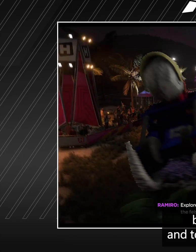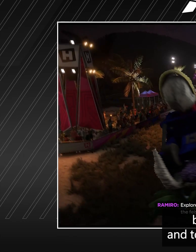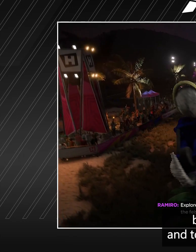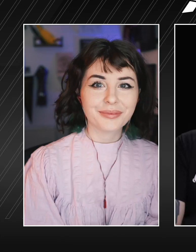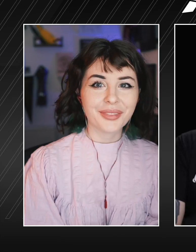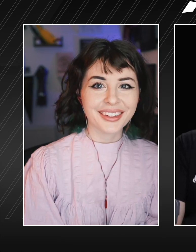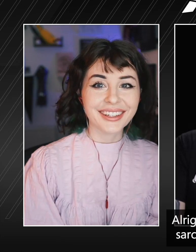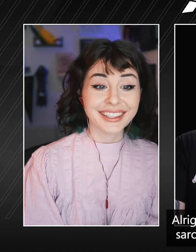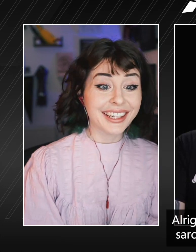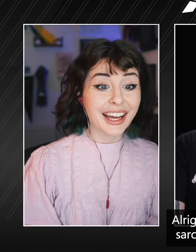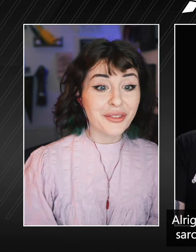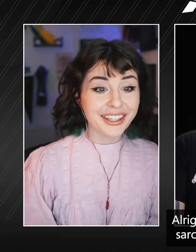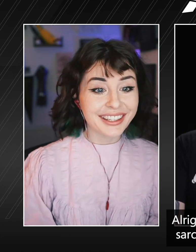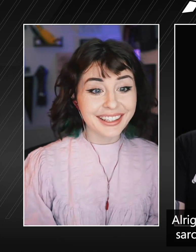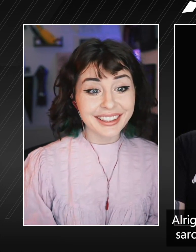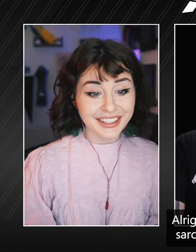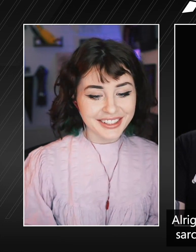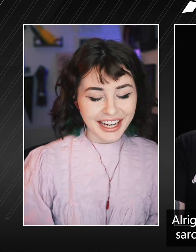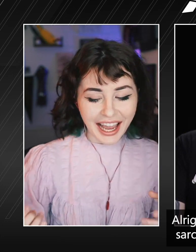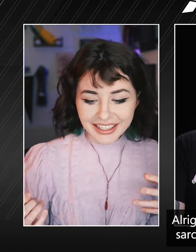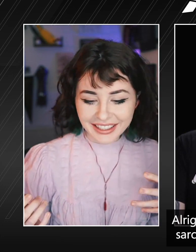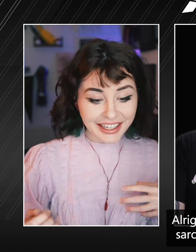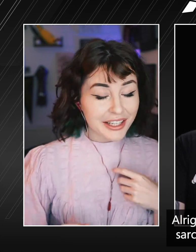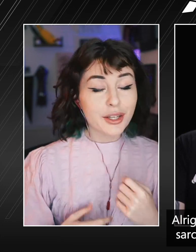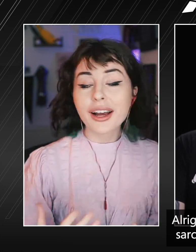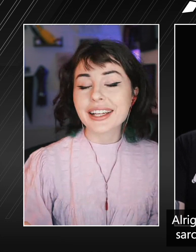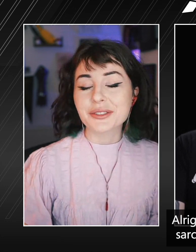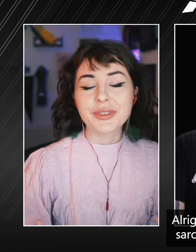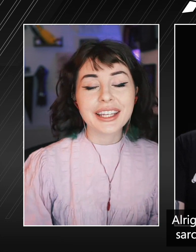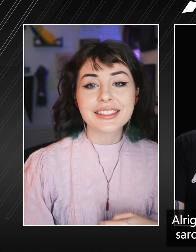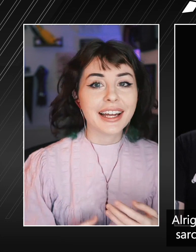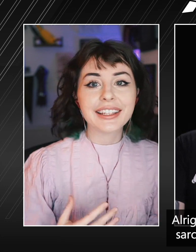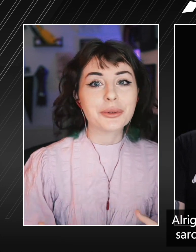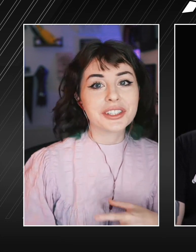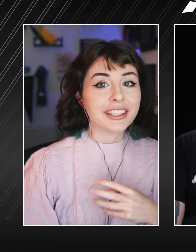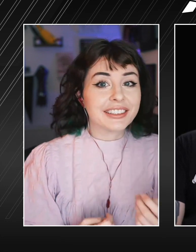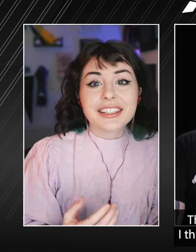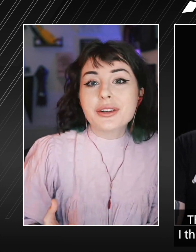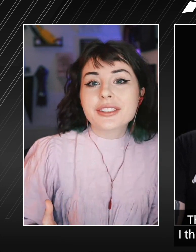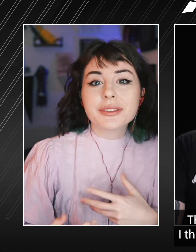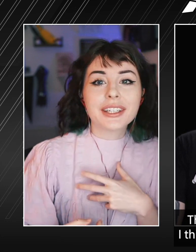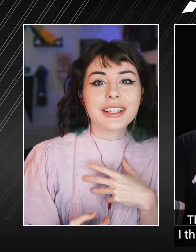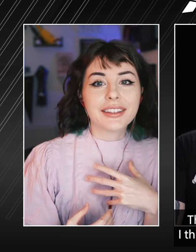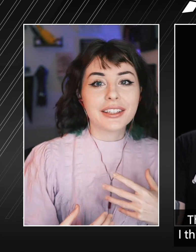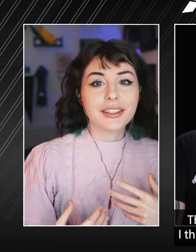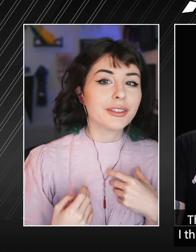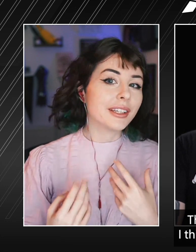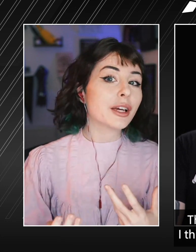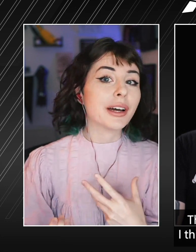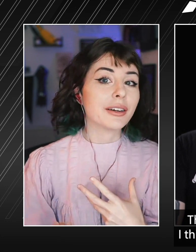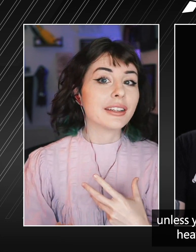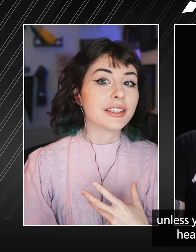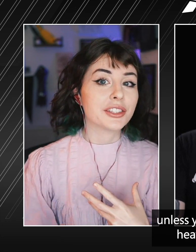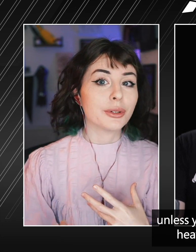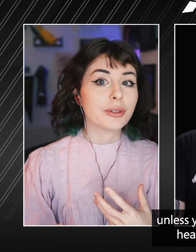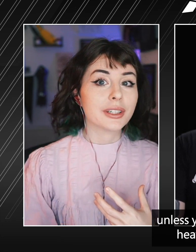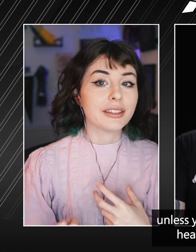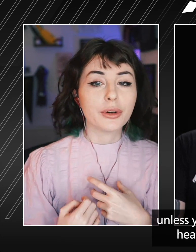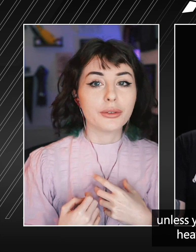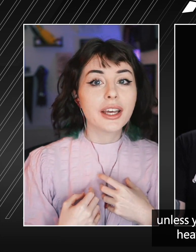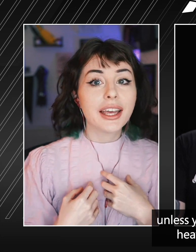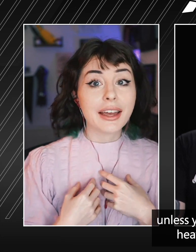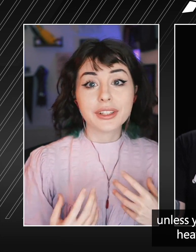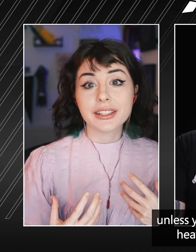that. Right. Yeah. I mean, like you say, adding sarcasm in sign language, that's not something I think you'd think about unless you were